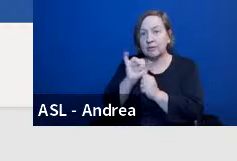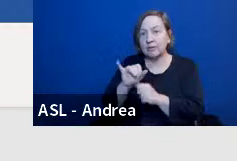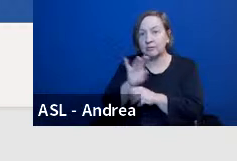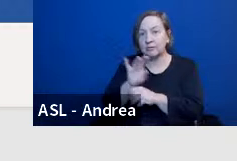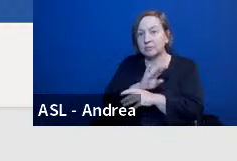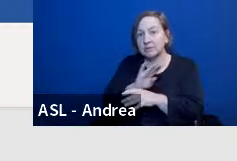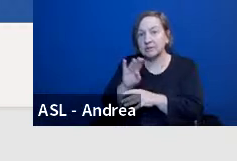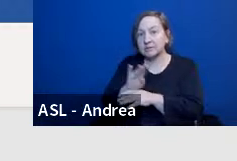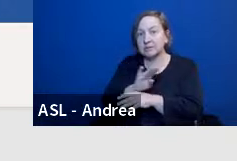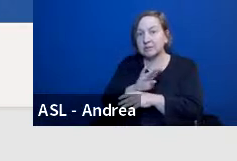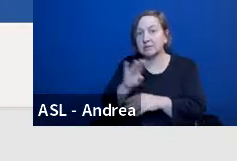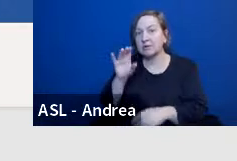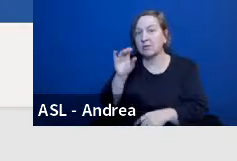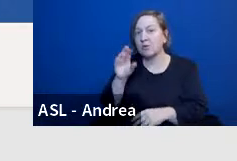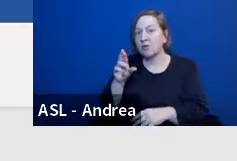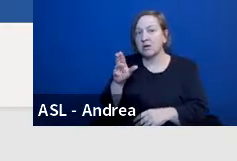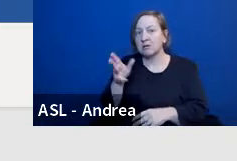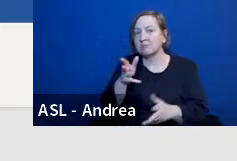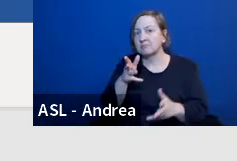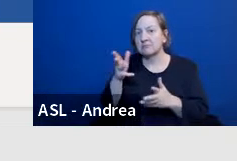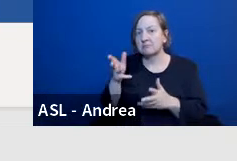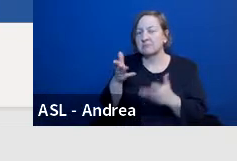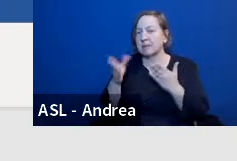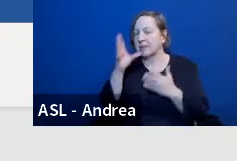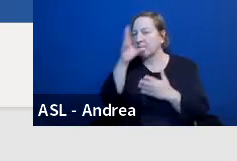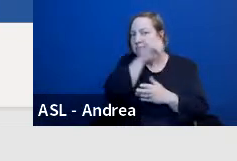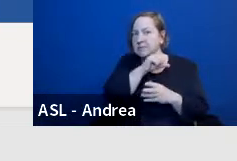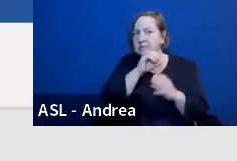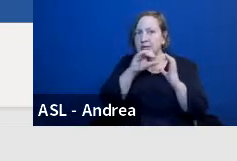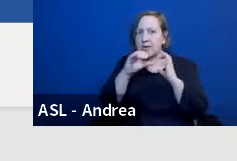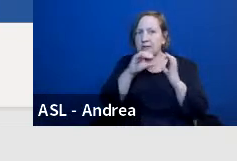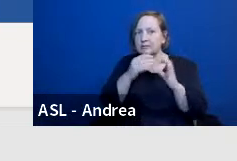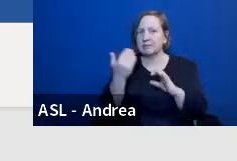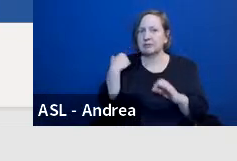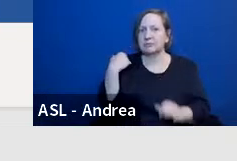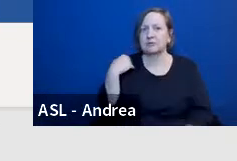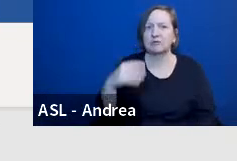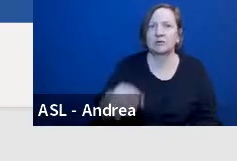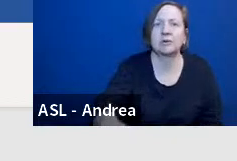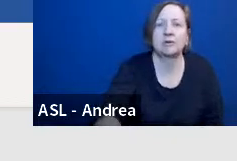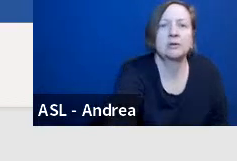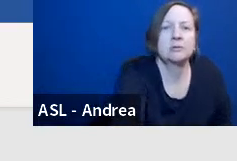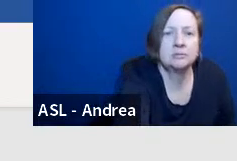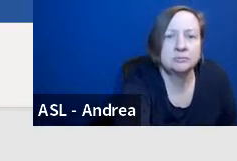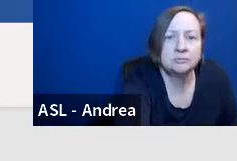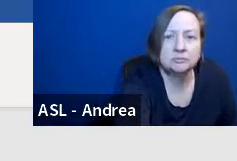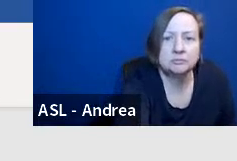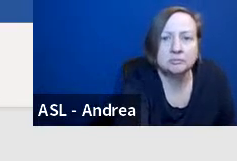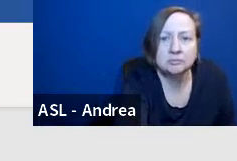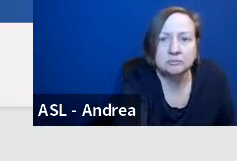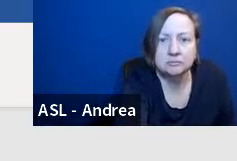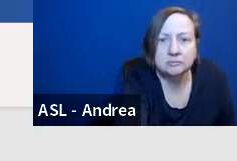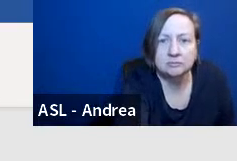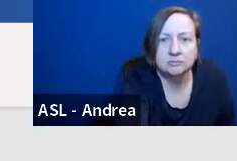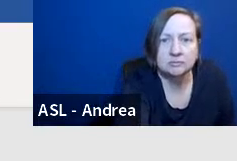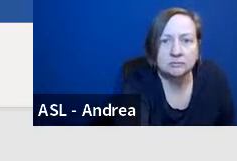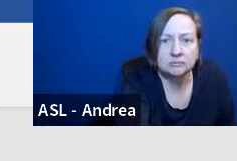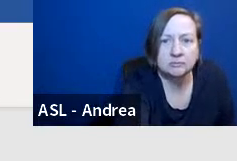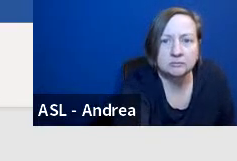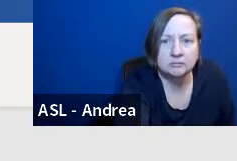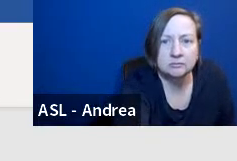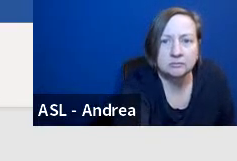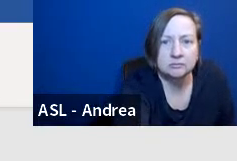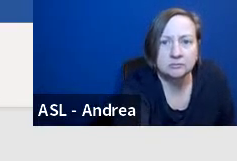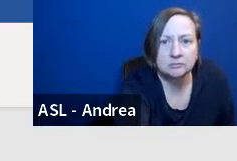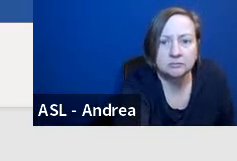businesses, or maybe I missed a conversation previously regarding? Yeah, that's a great